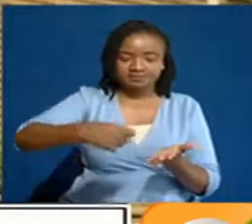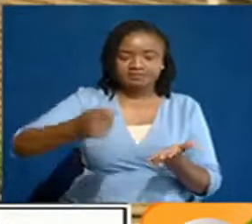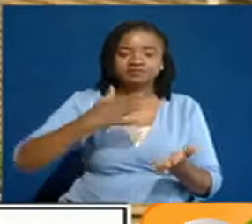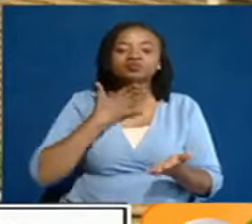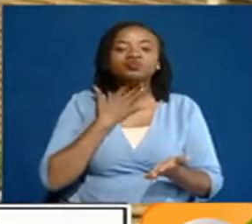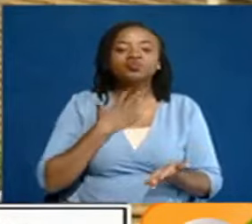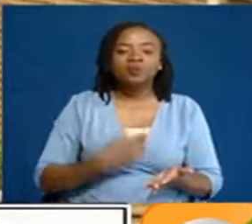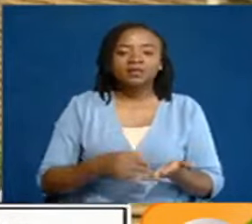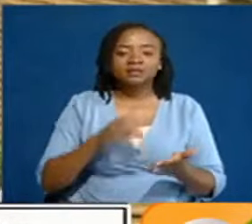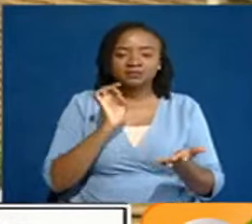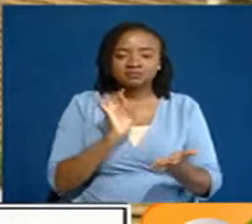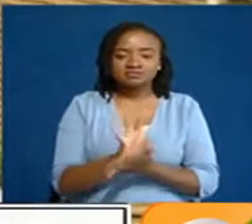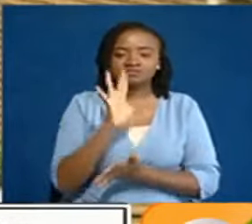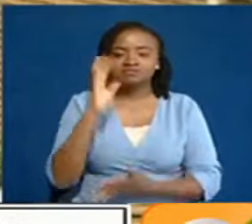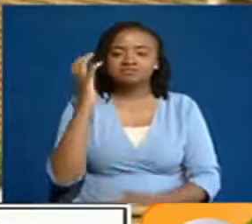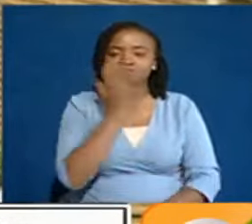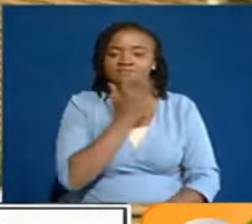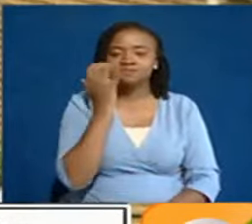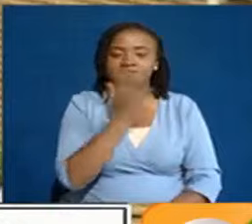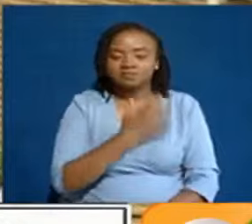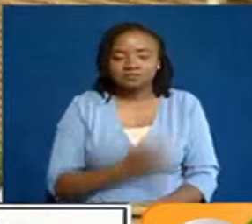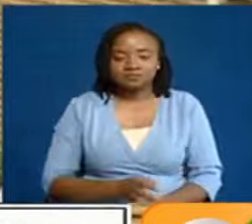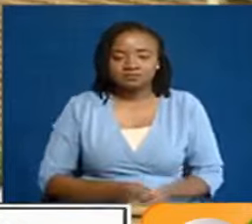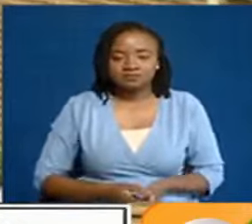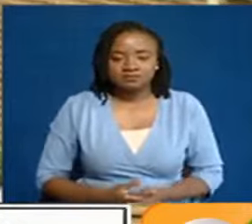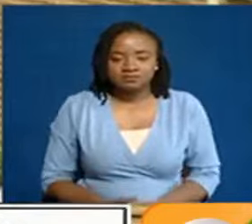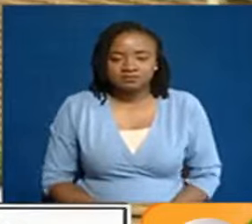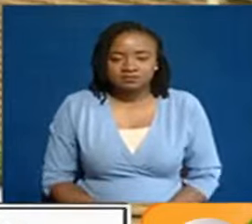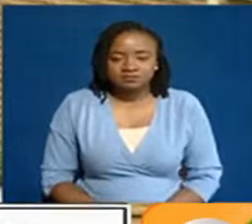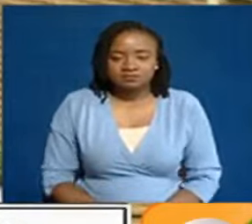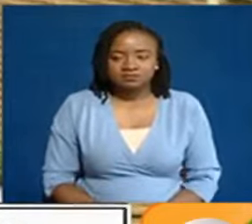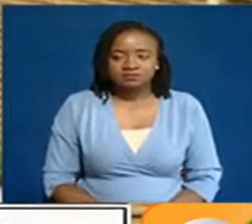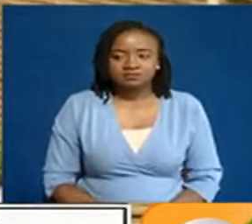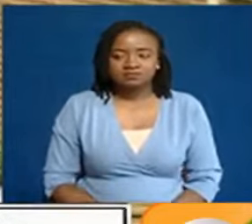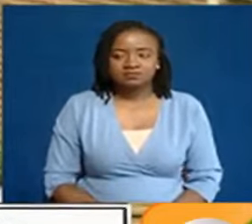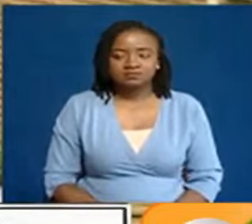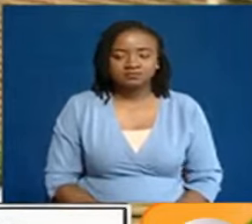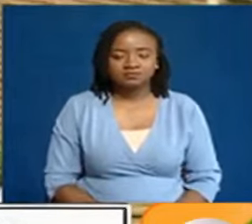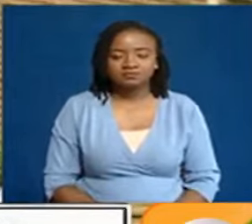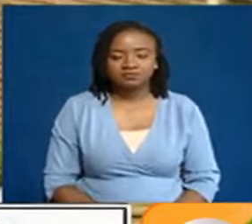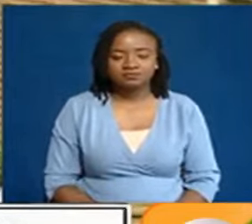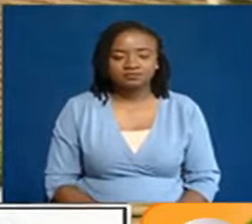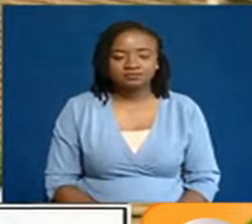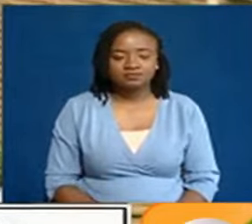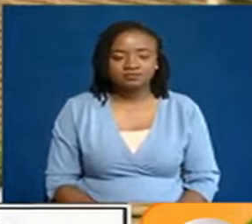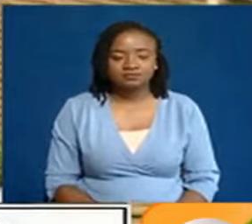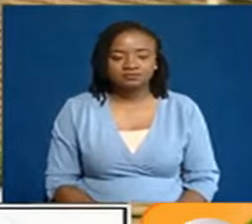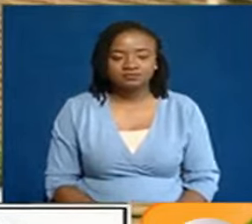ouster of the second in command only 2 years after he ascended to power. Emmanuel Tor, Citizen TV.